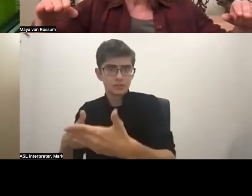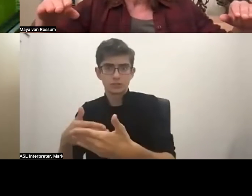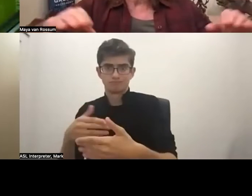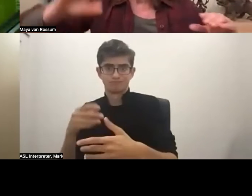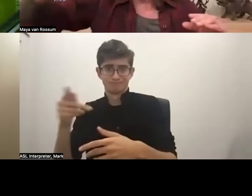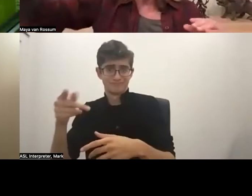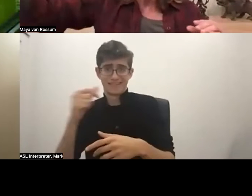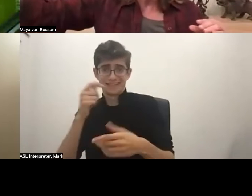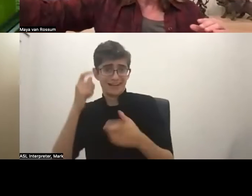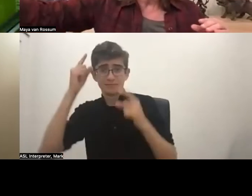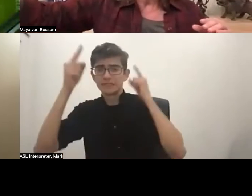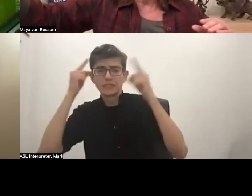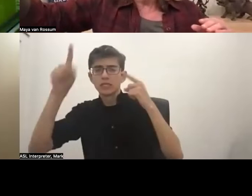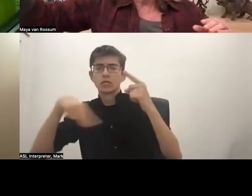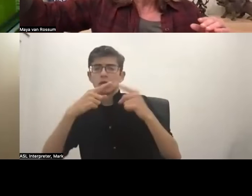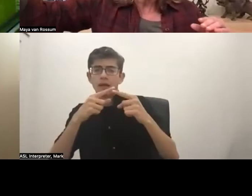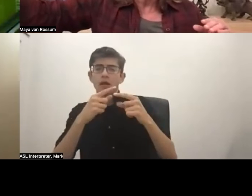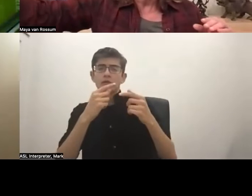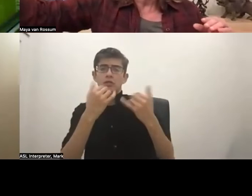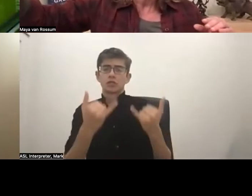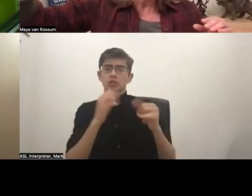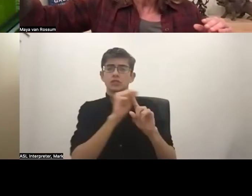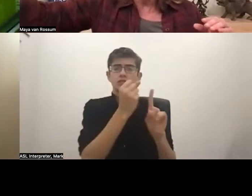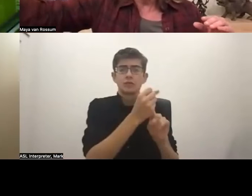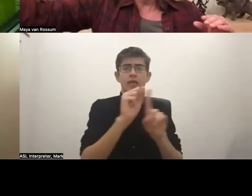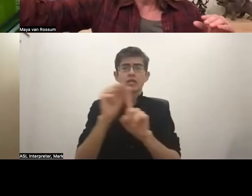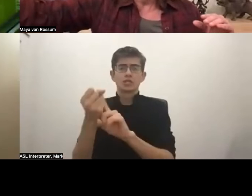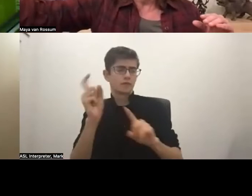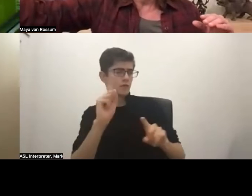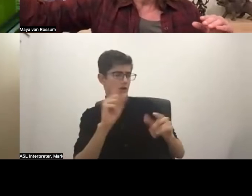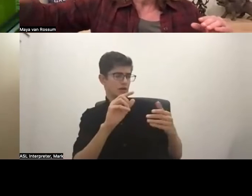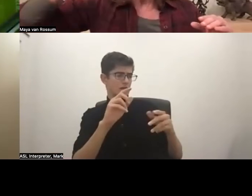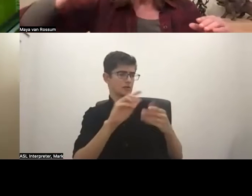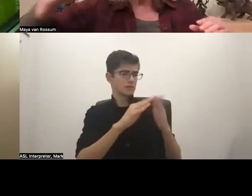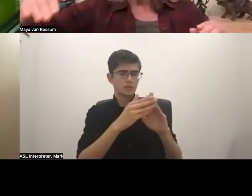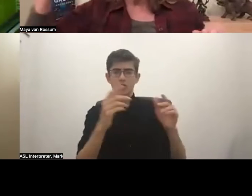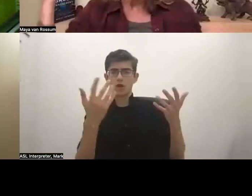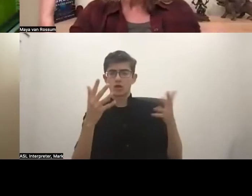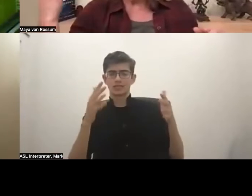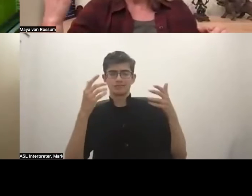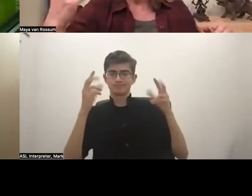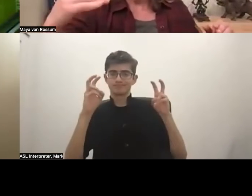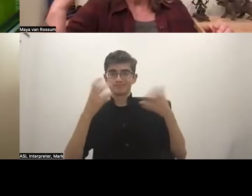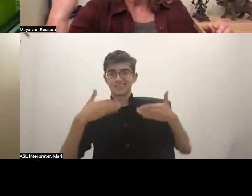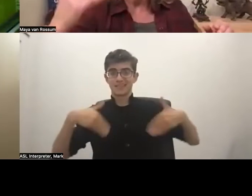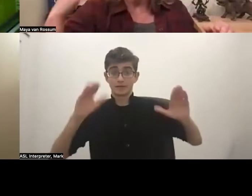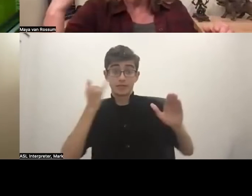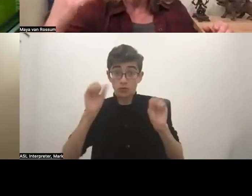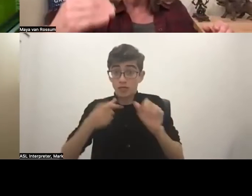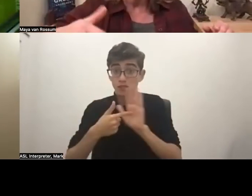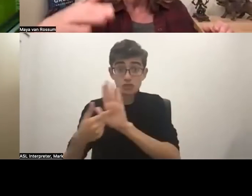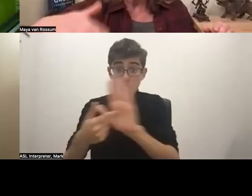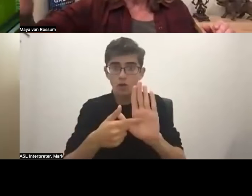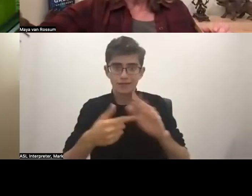existing condition where these communities of color or low-income communities were already being sacrificed. If you can show that there was scientific data